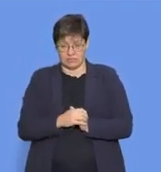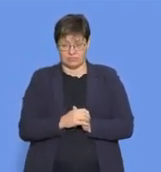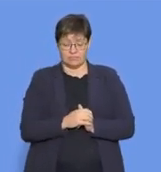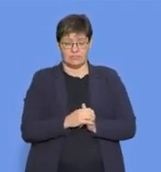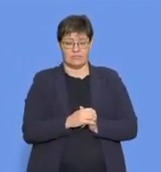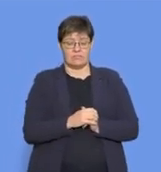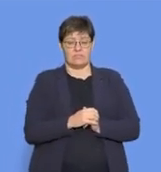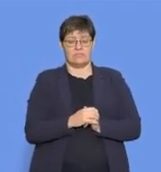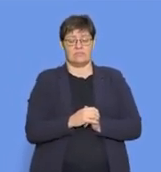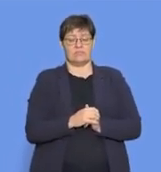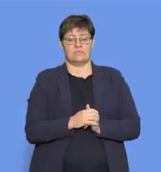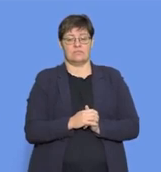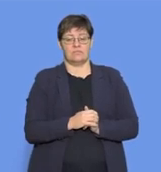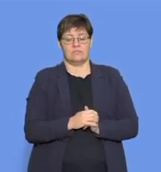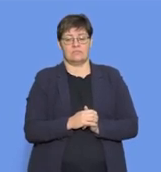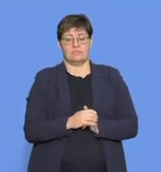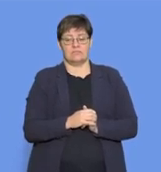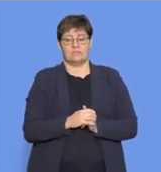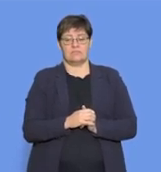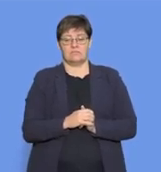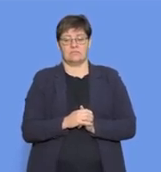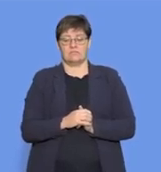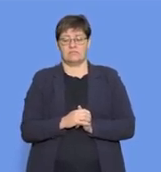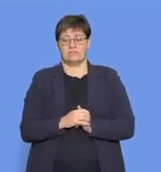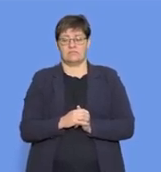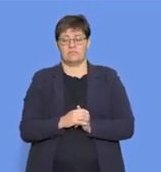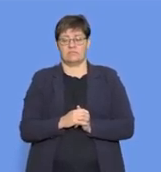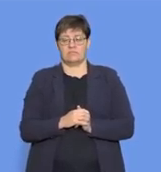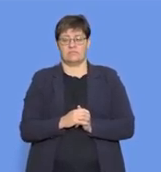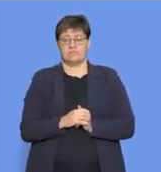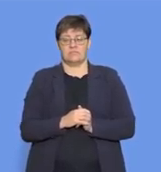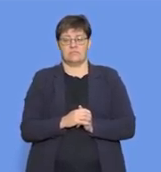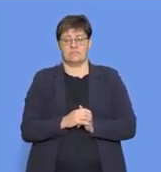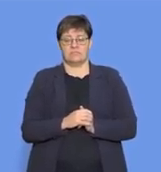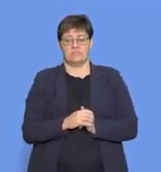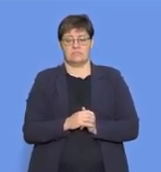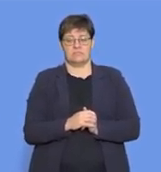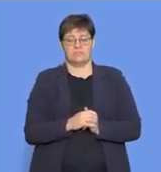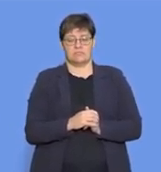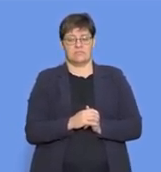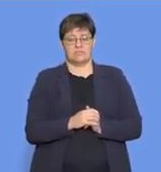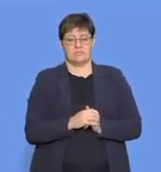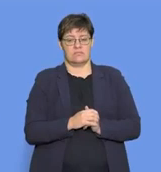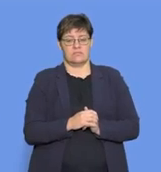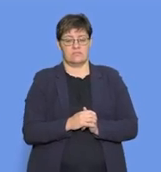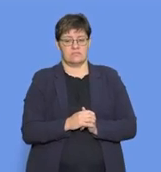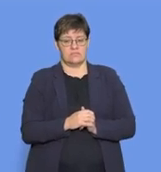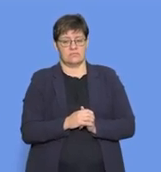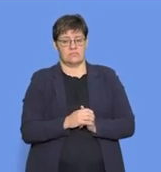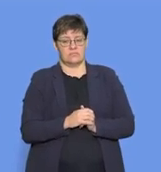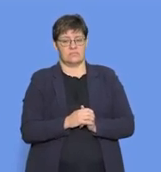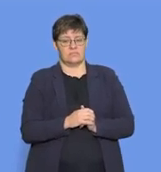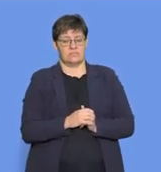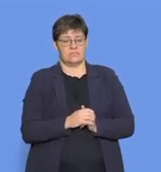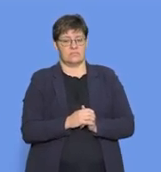the angle that's across from here, and the angle across from little a is this angle here that we're given, the included angle, and it's